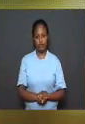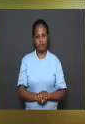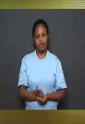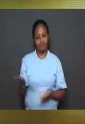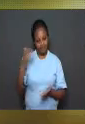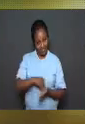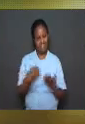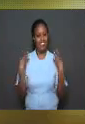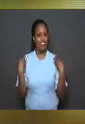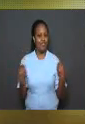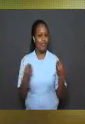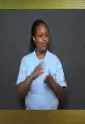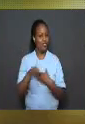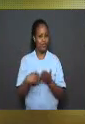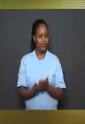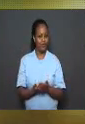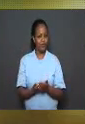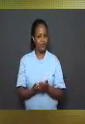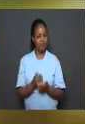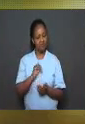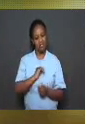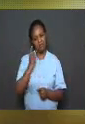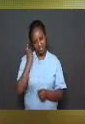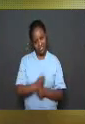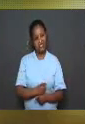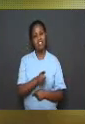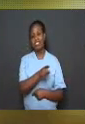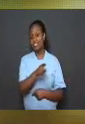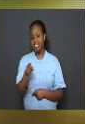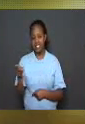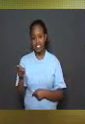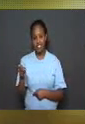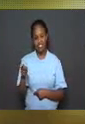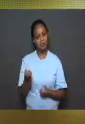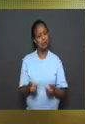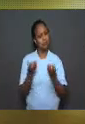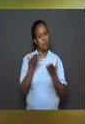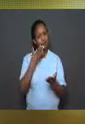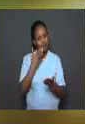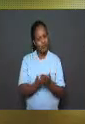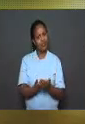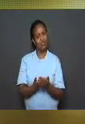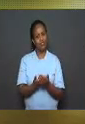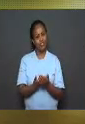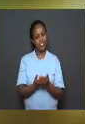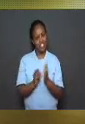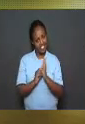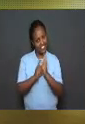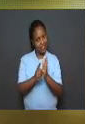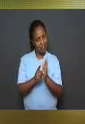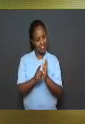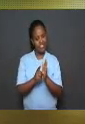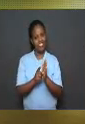Hello again, everyone. I am sure that you thought of many good examples of